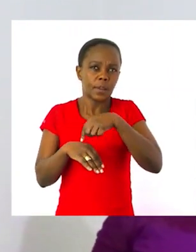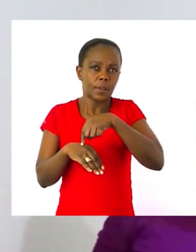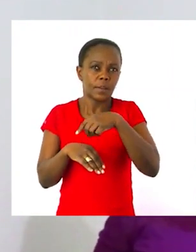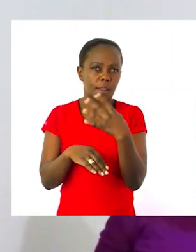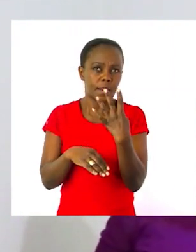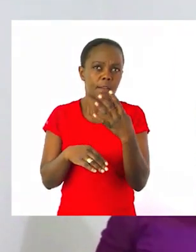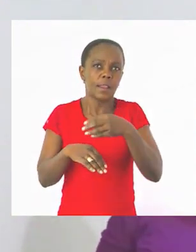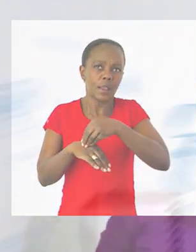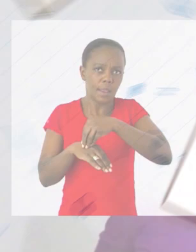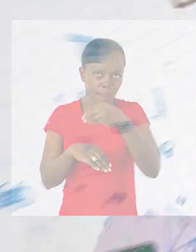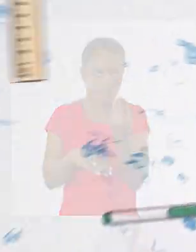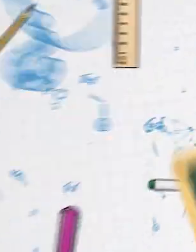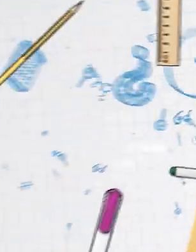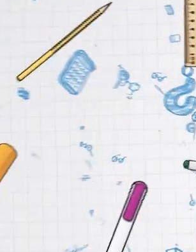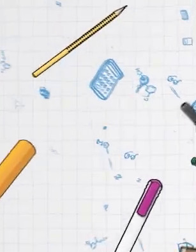Saturday.